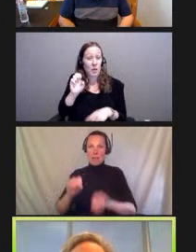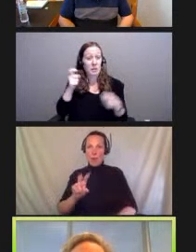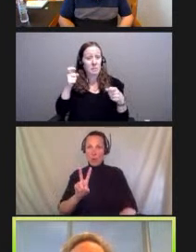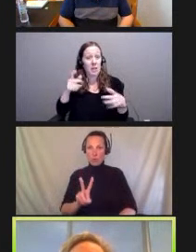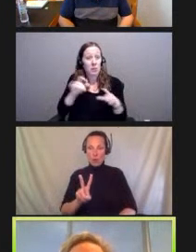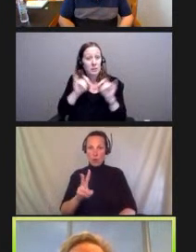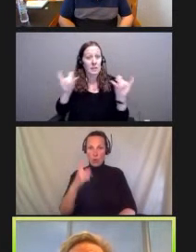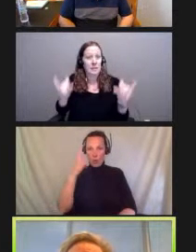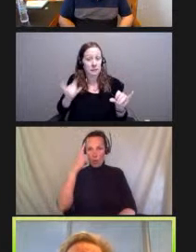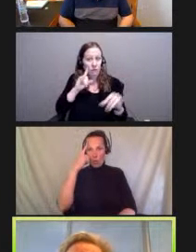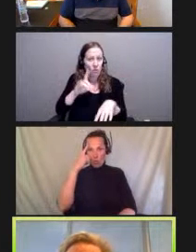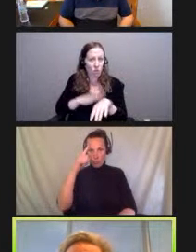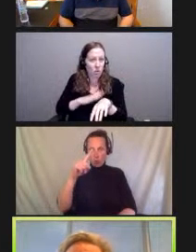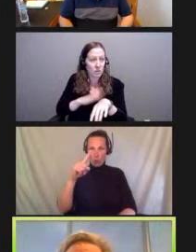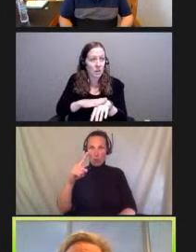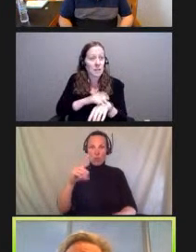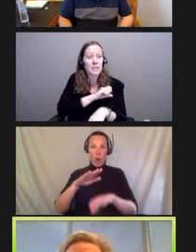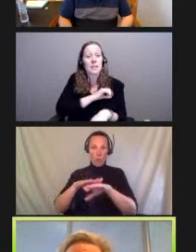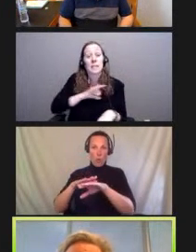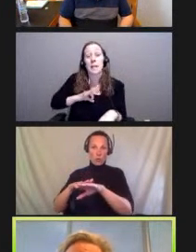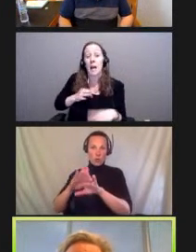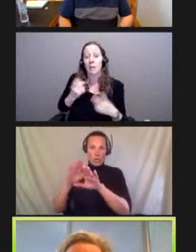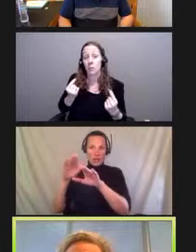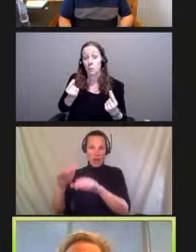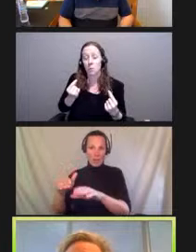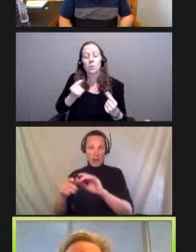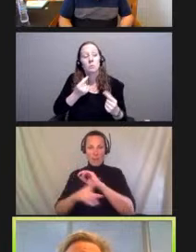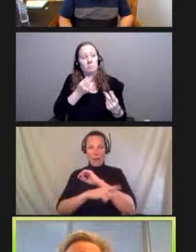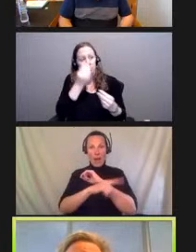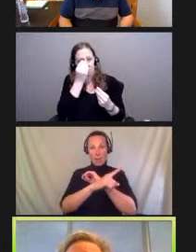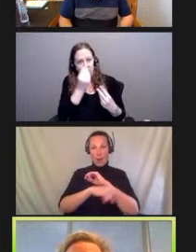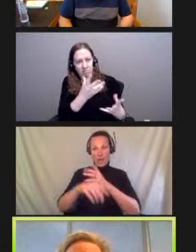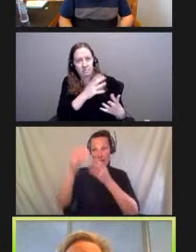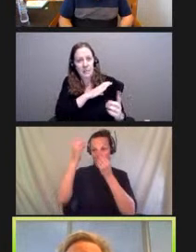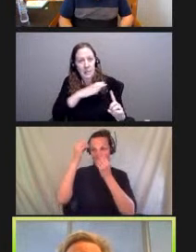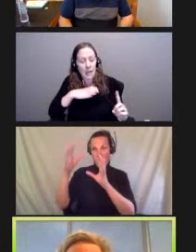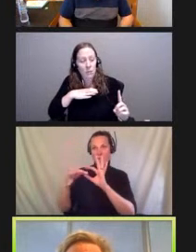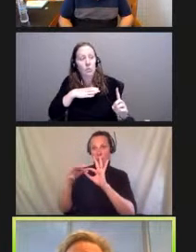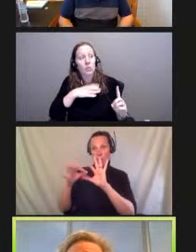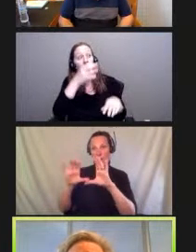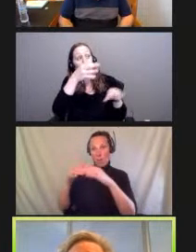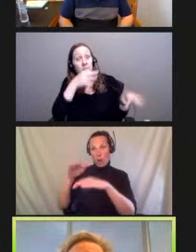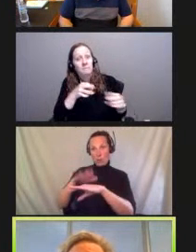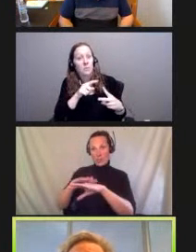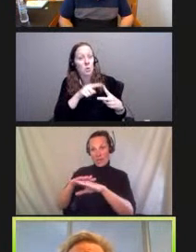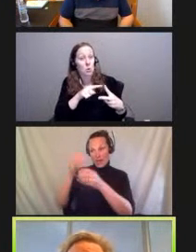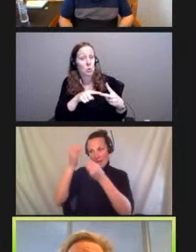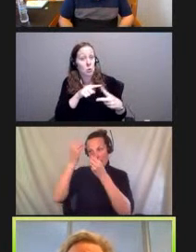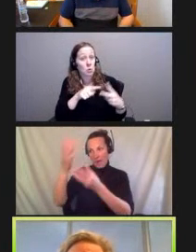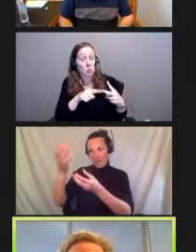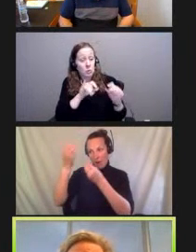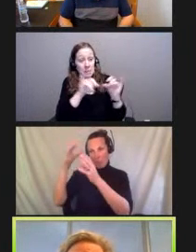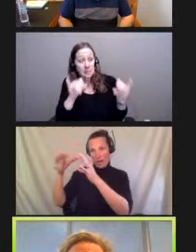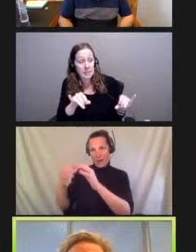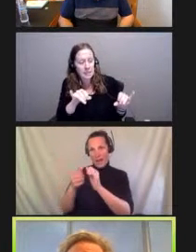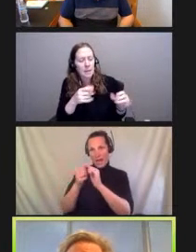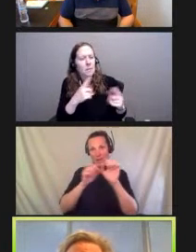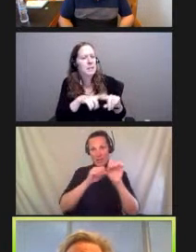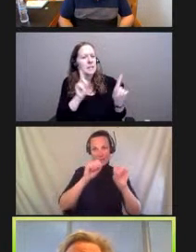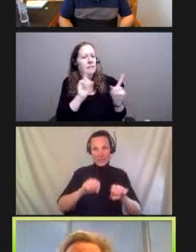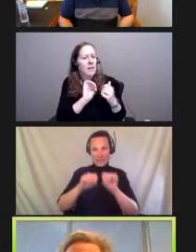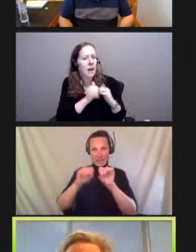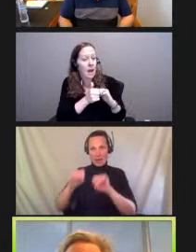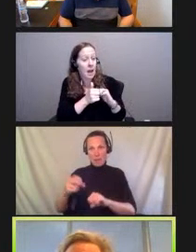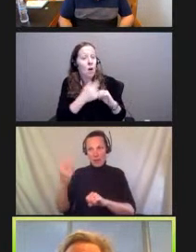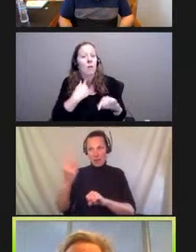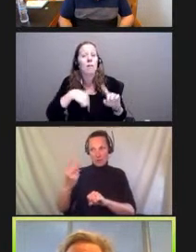consultation. Staff will brief members of council on the two systems and outline how they differ and how they meet the city's short,